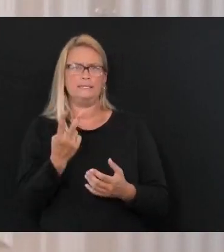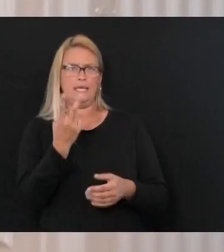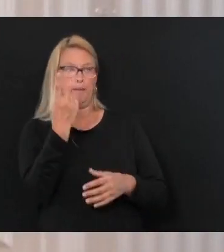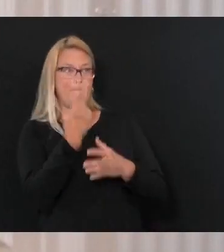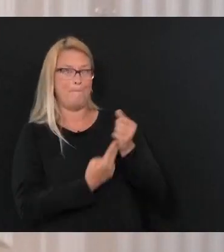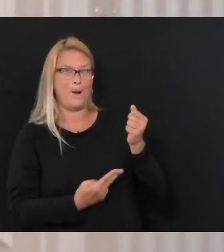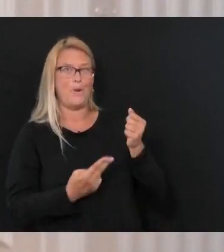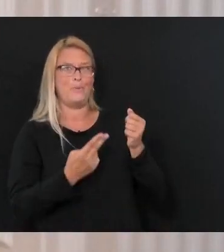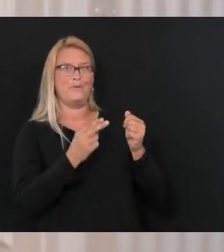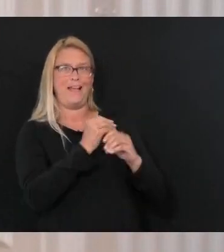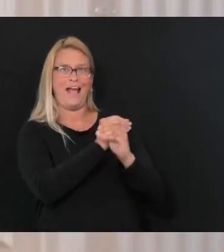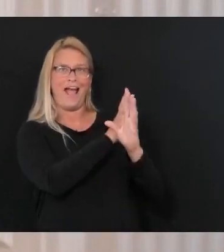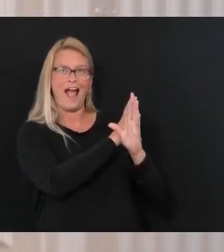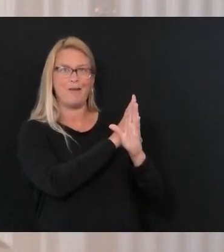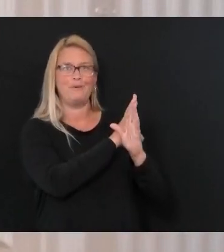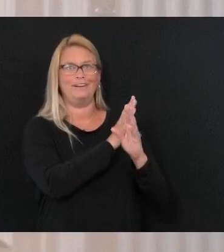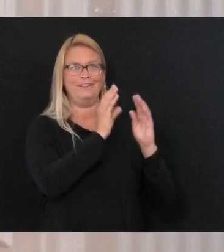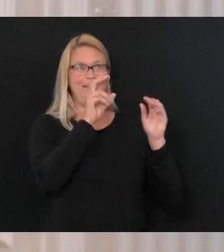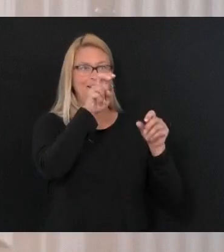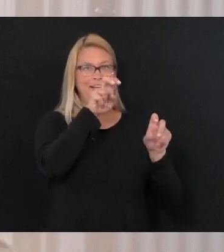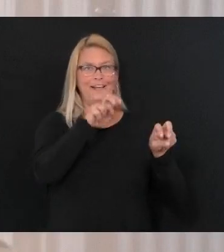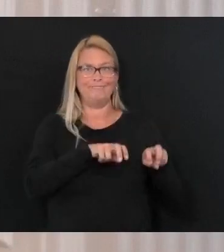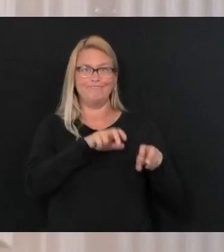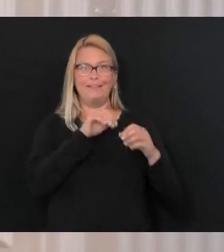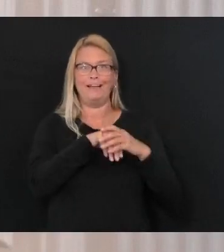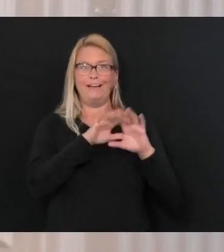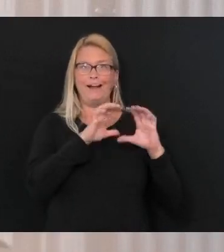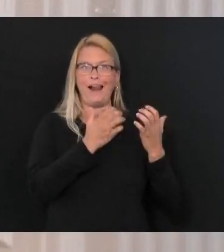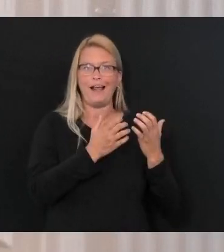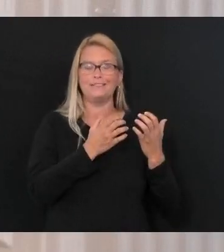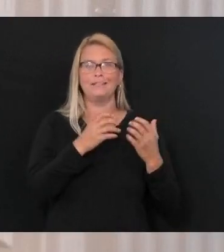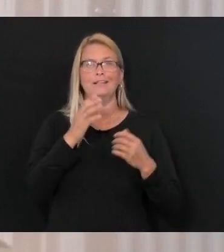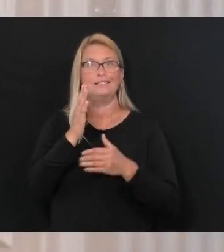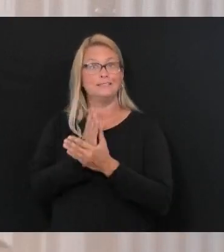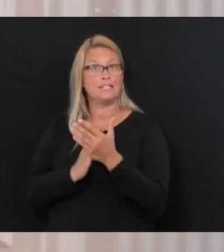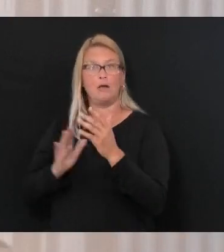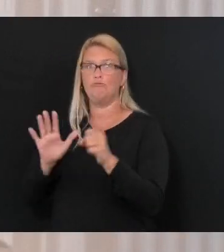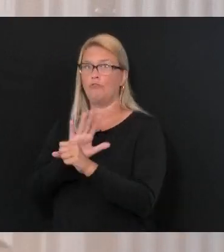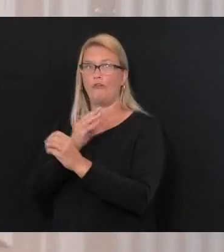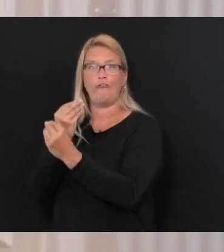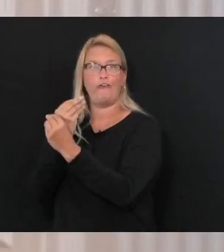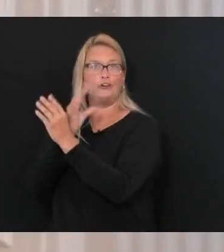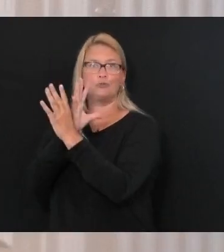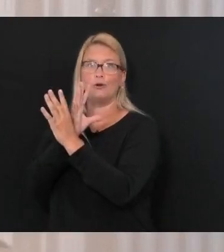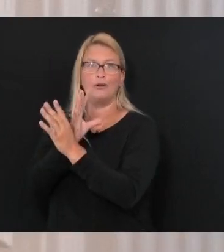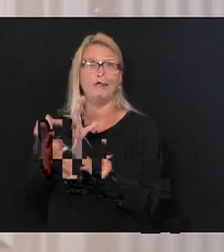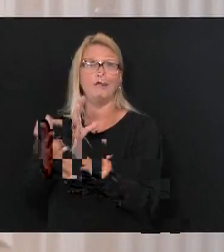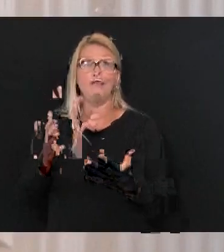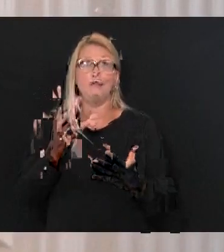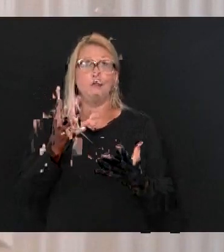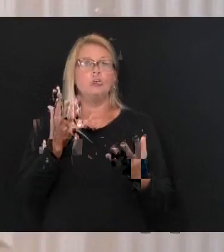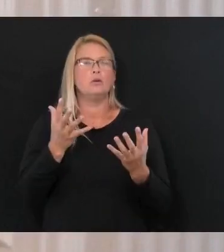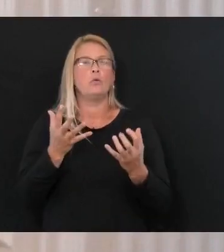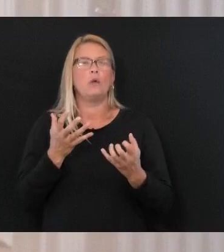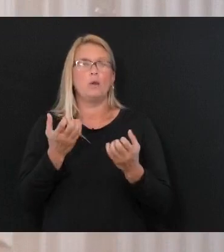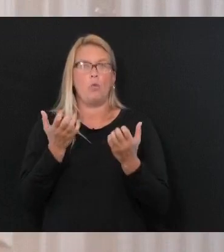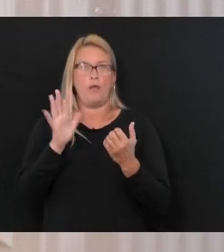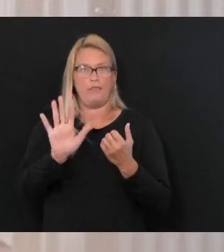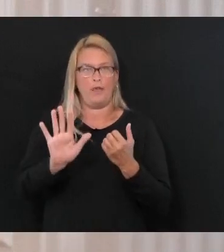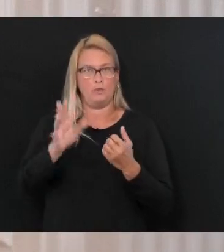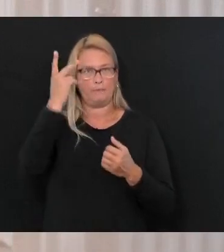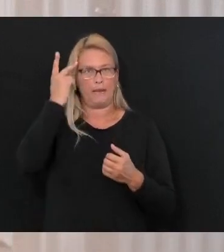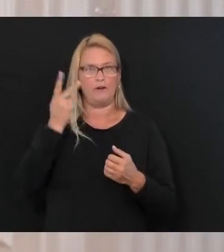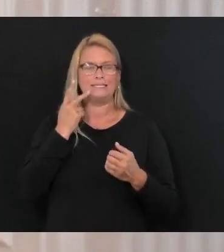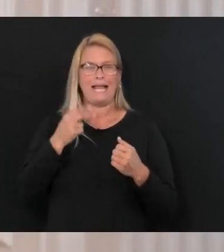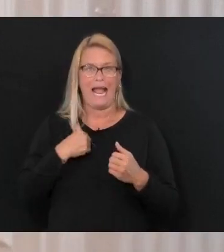in-person 5-day, we're going to see virtual. And that was the goal from day one, to make sure that, one, parents had options.